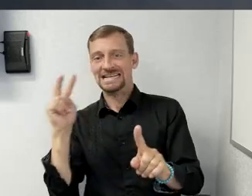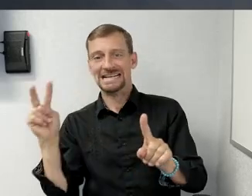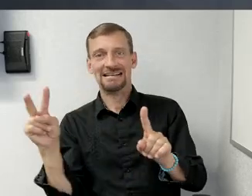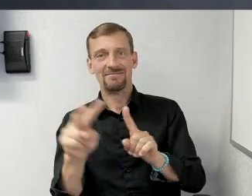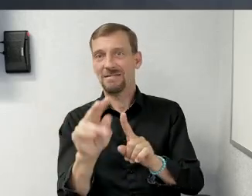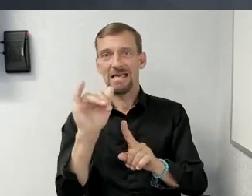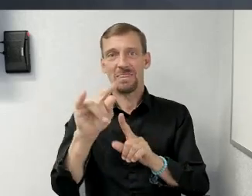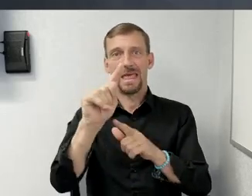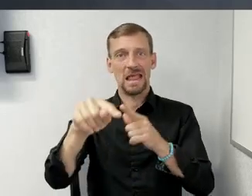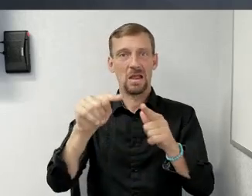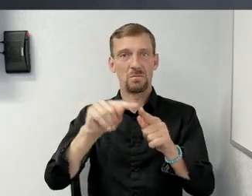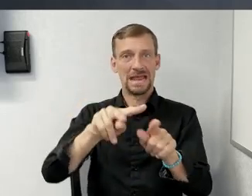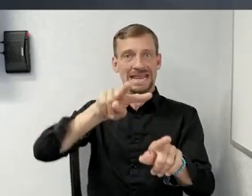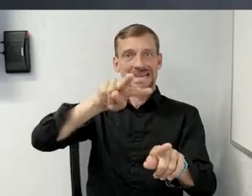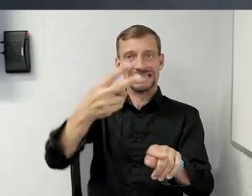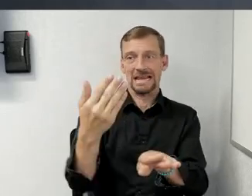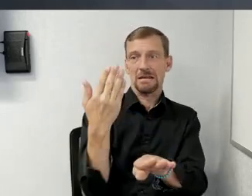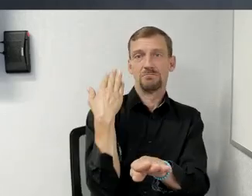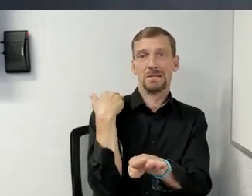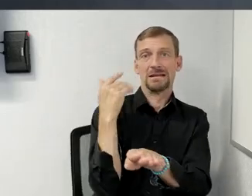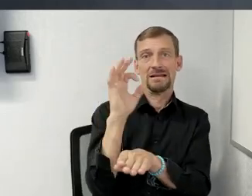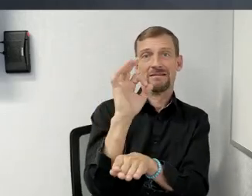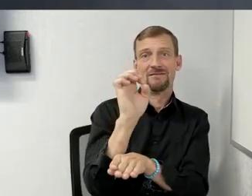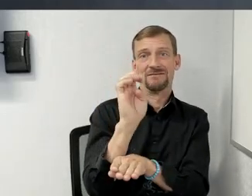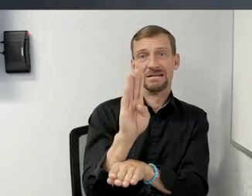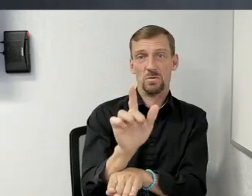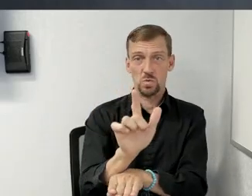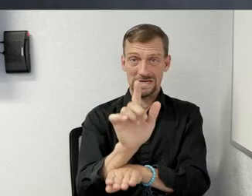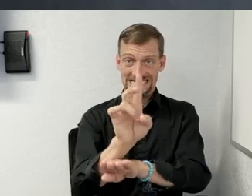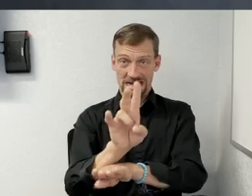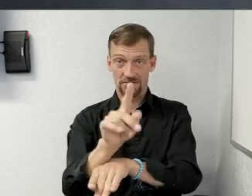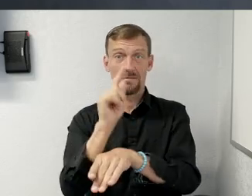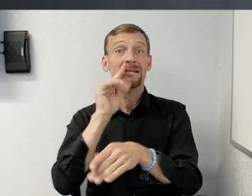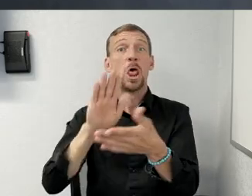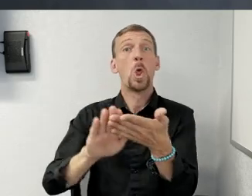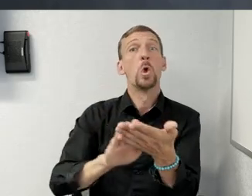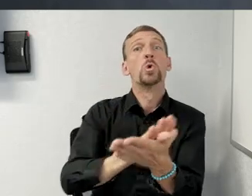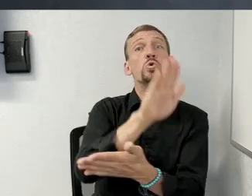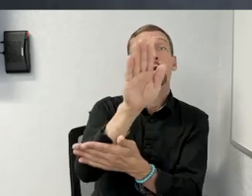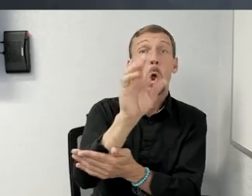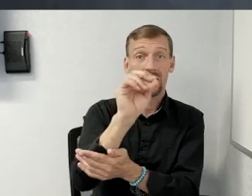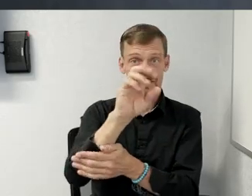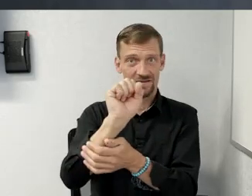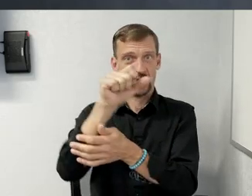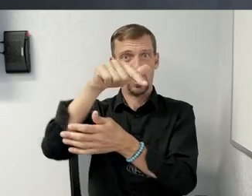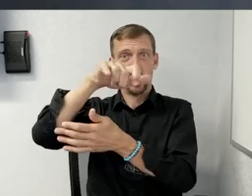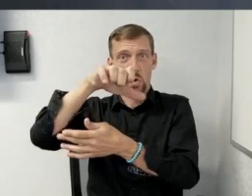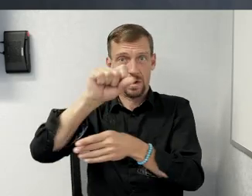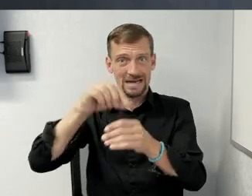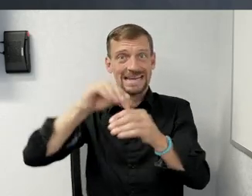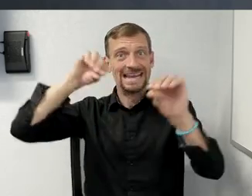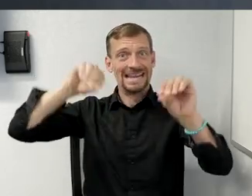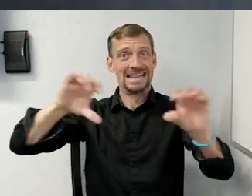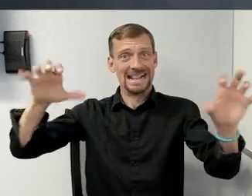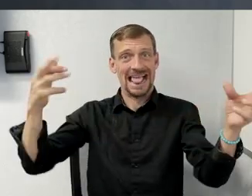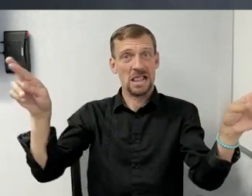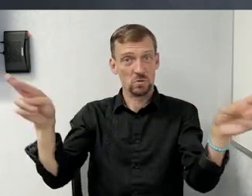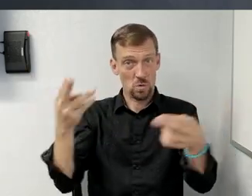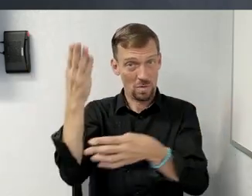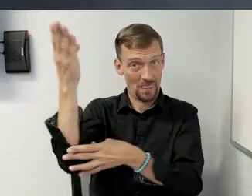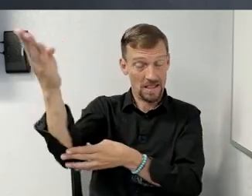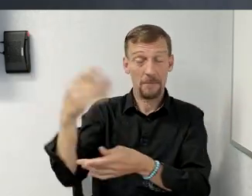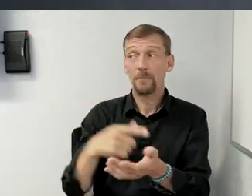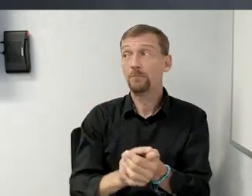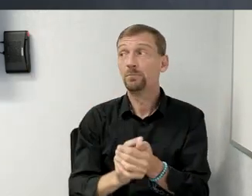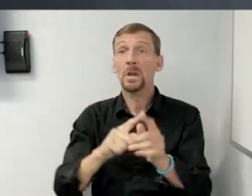we did our second one back on February 27th over at the College of the Sequoias at one of their classrooms.